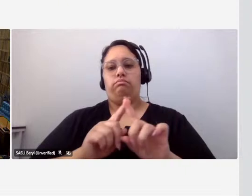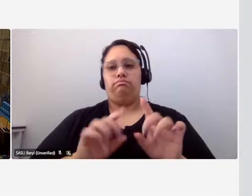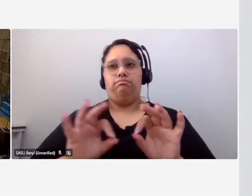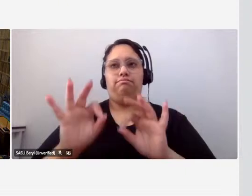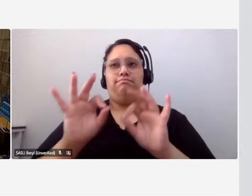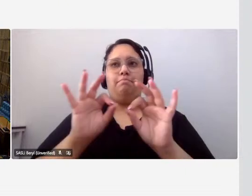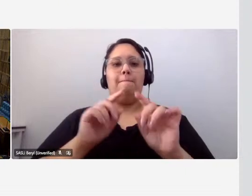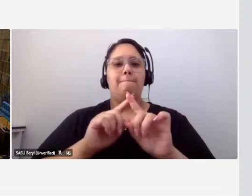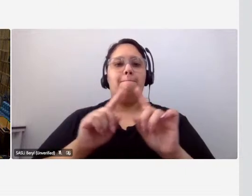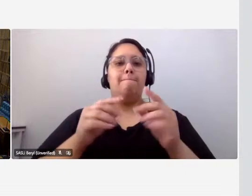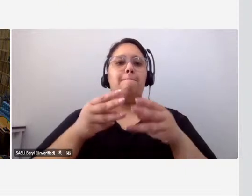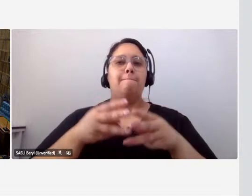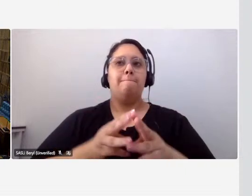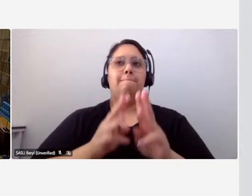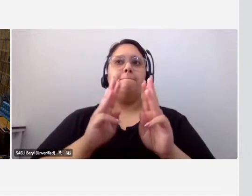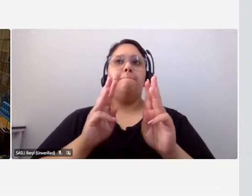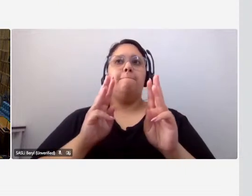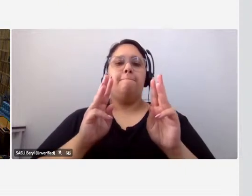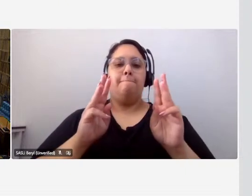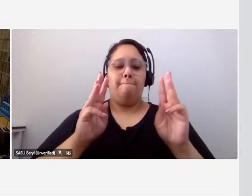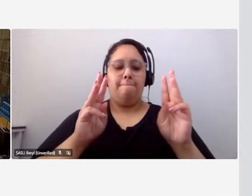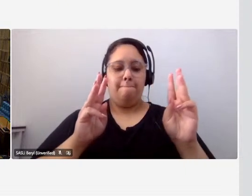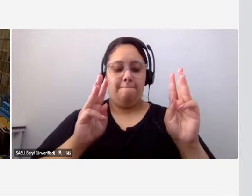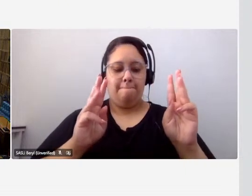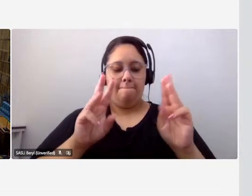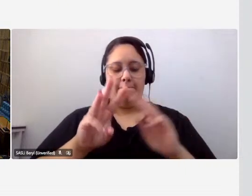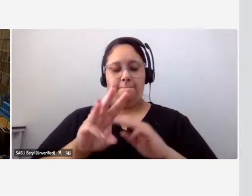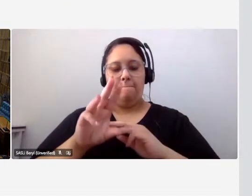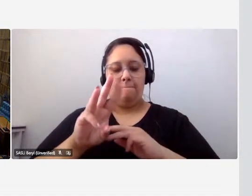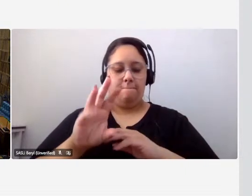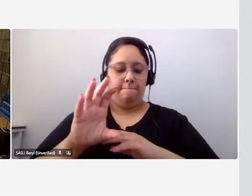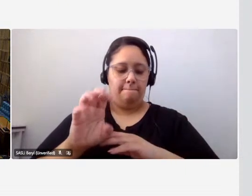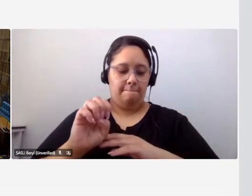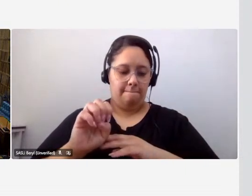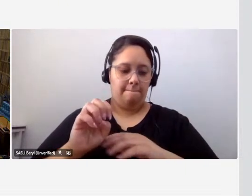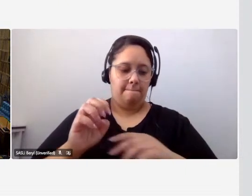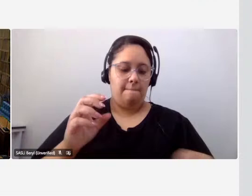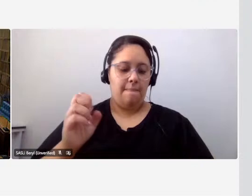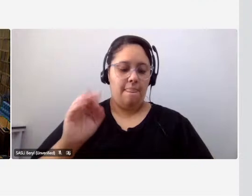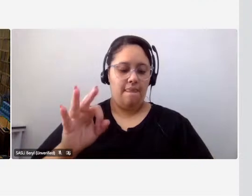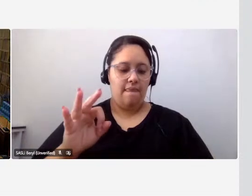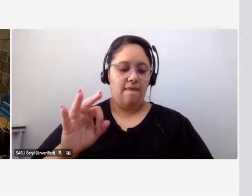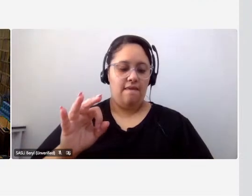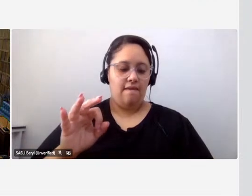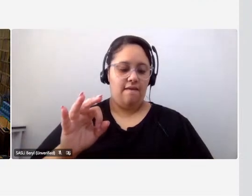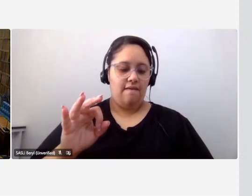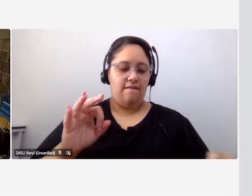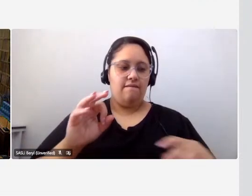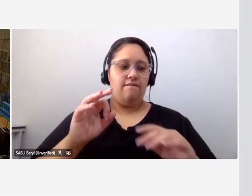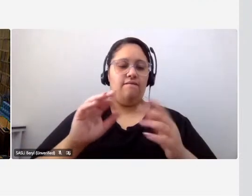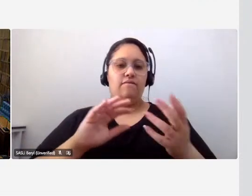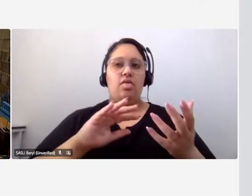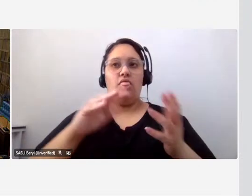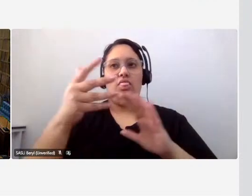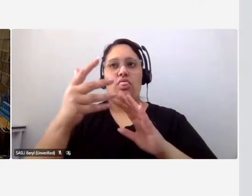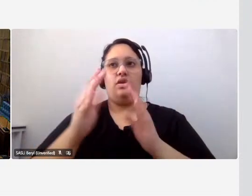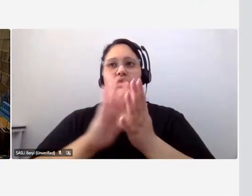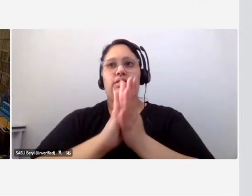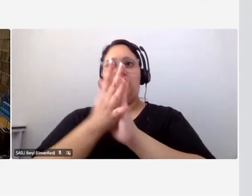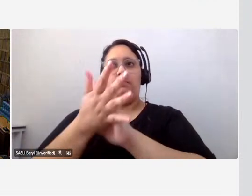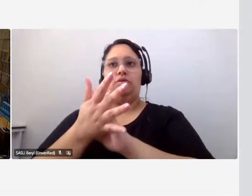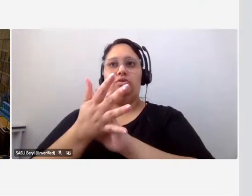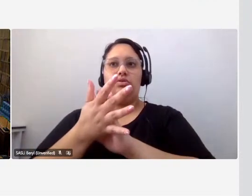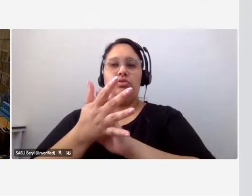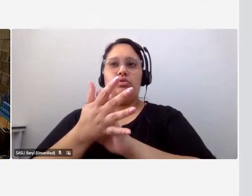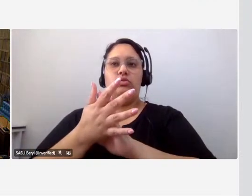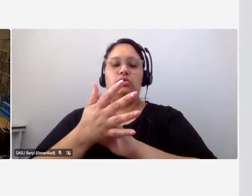legal mechanisms available to HWC. If the vandalism or damage